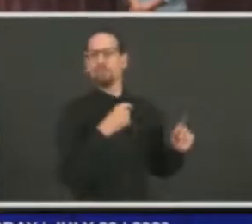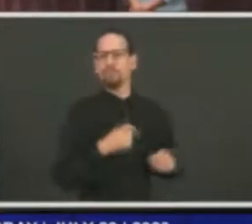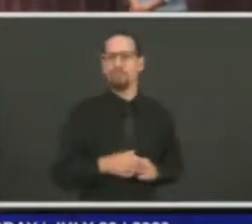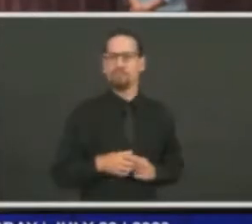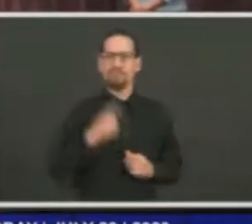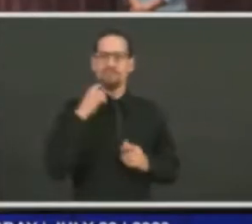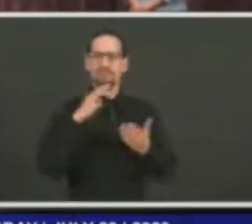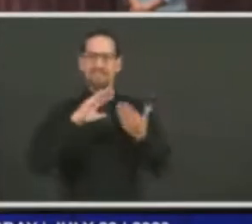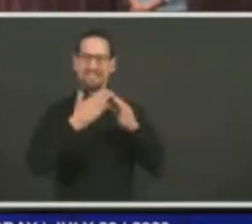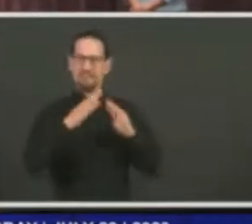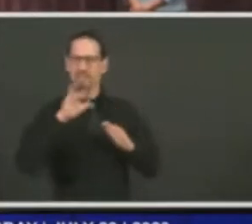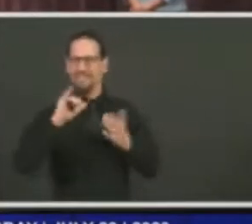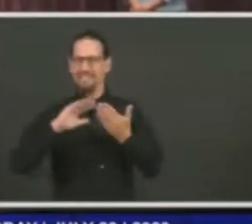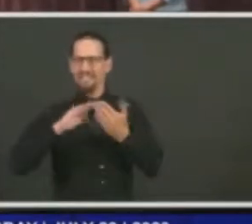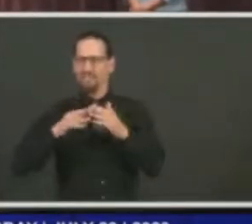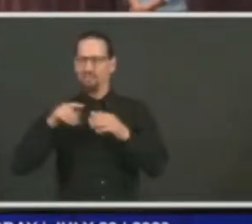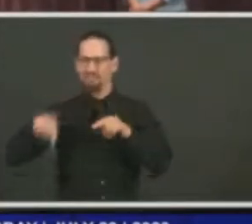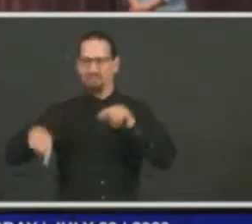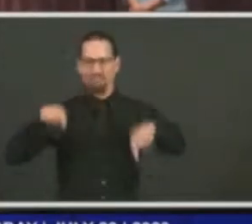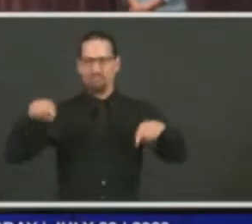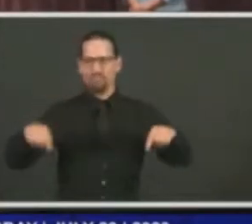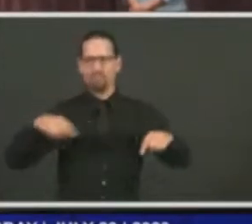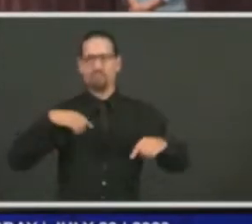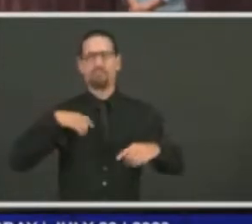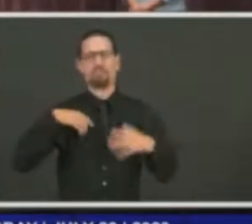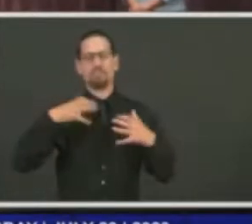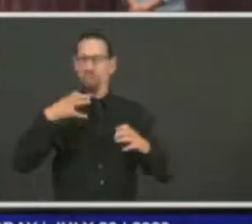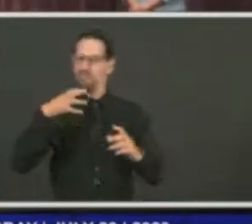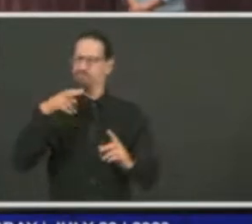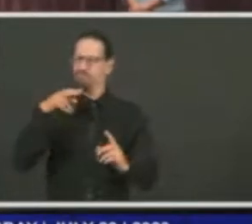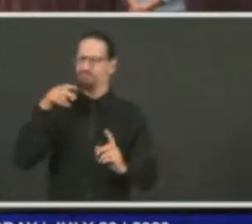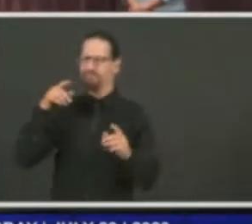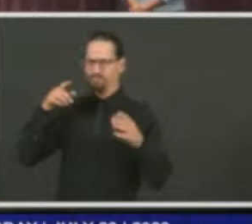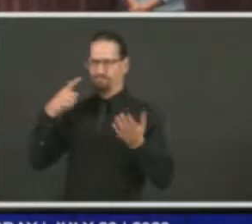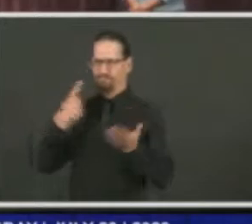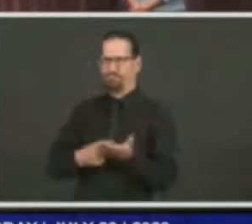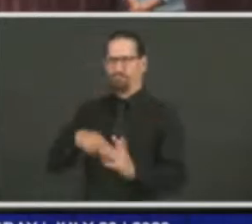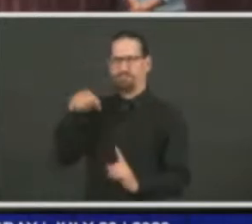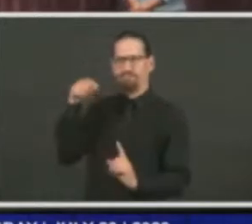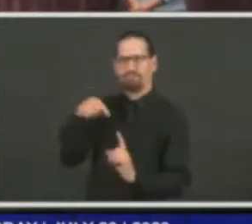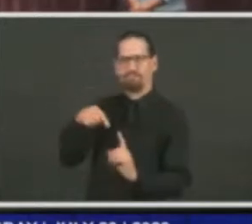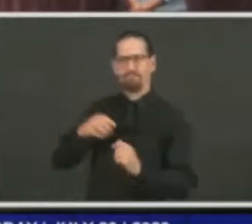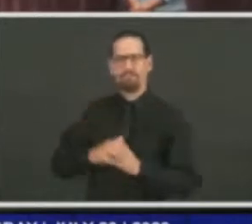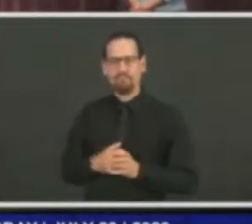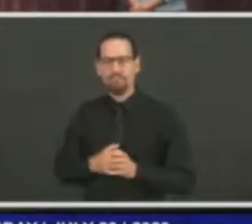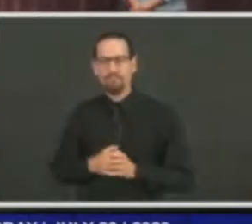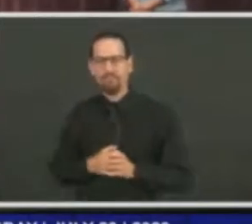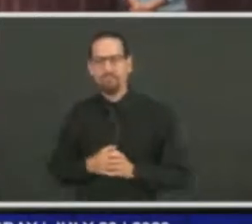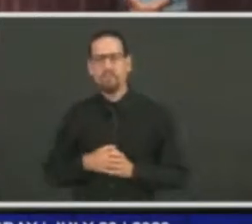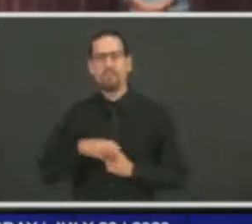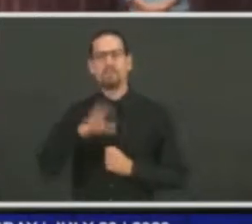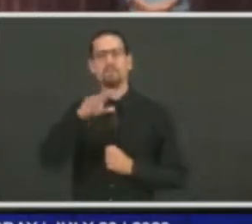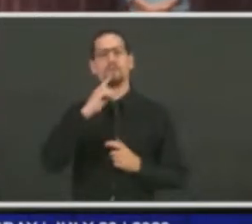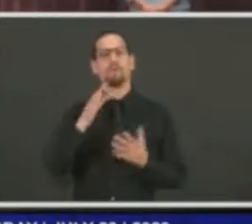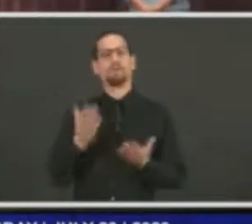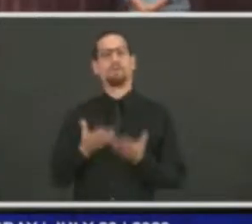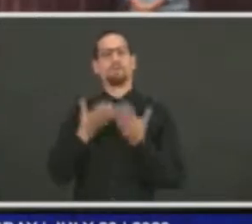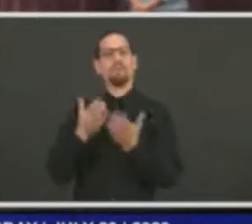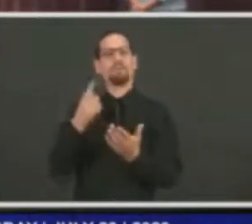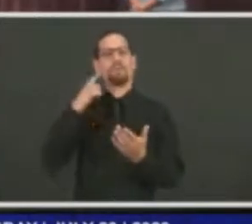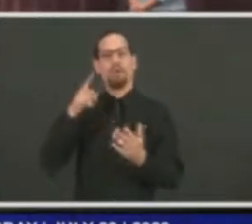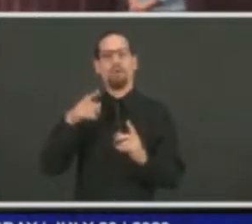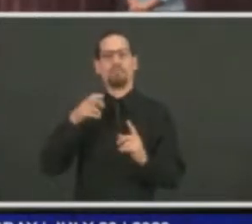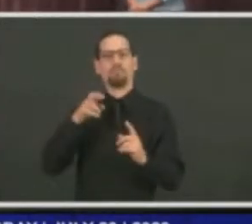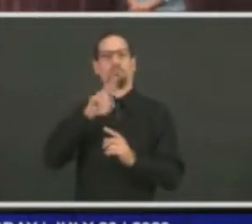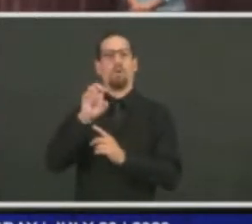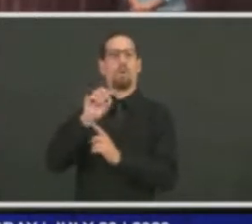where I wanted to focus a bit. There's a discussion in the slide in the proposals for reopening the state on municipal